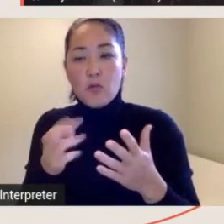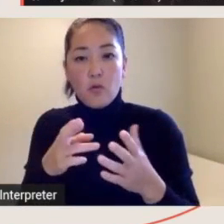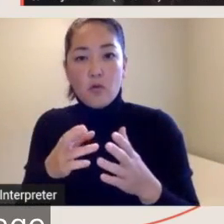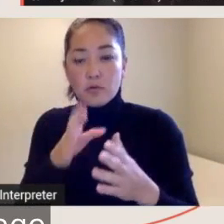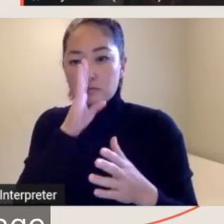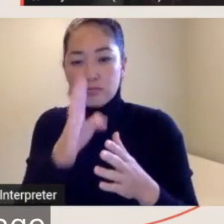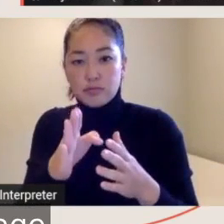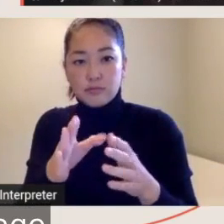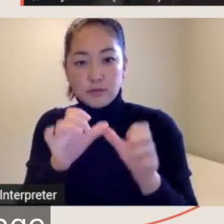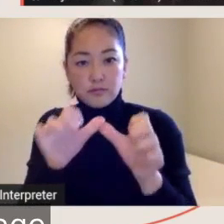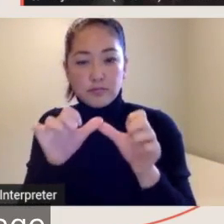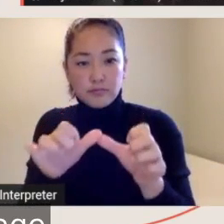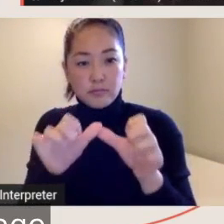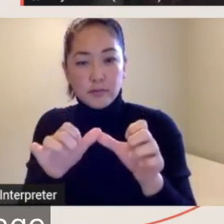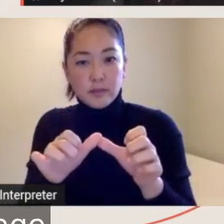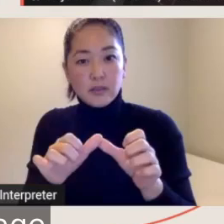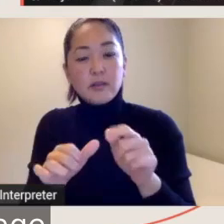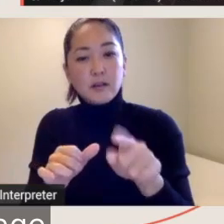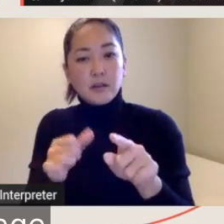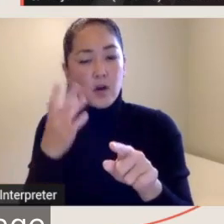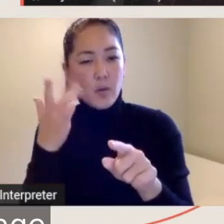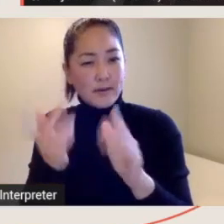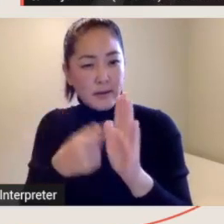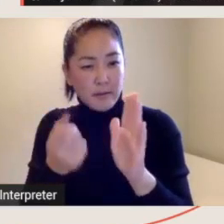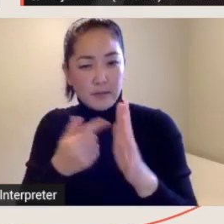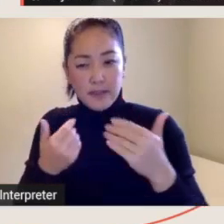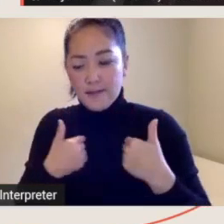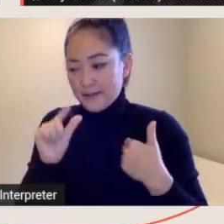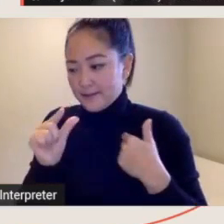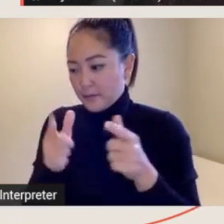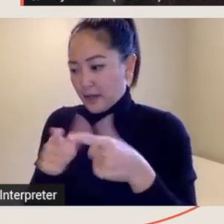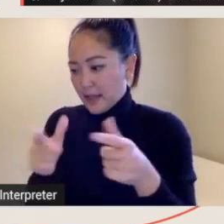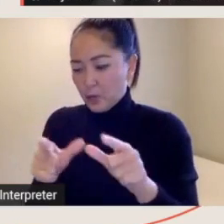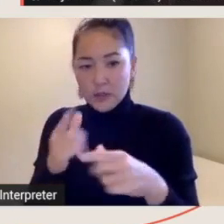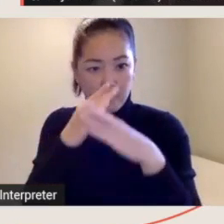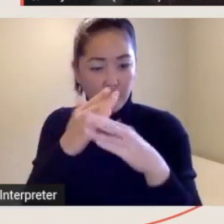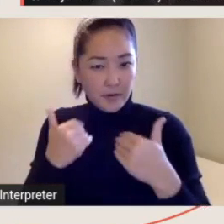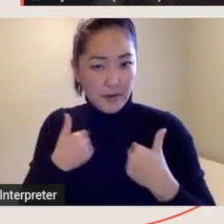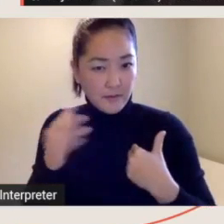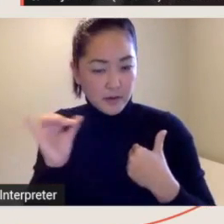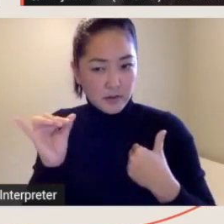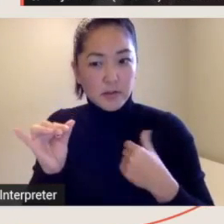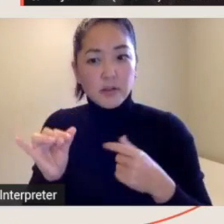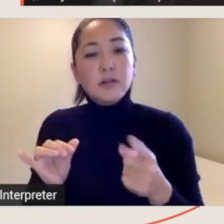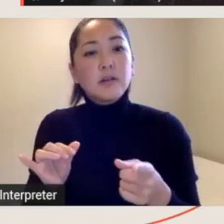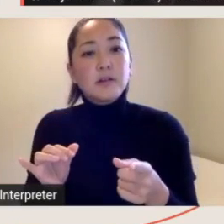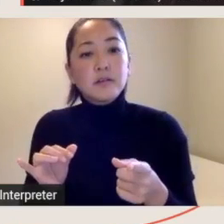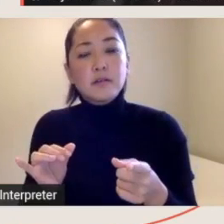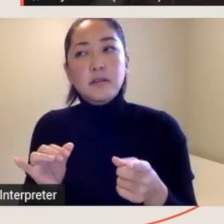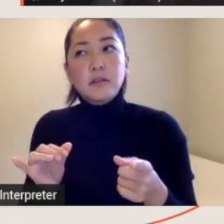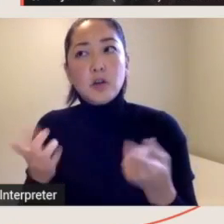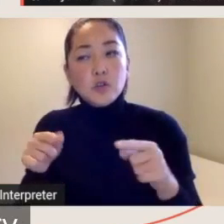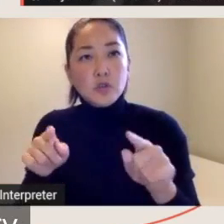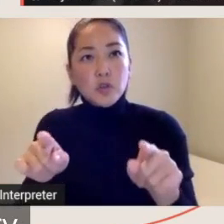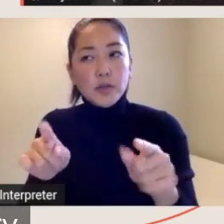Arya mentioned, there was a bit of a language barrier at some points. And then did you sort of like, during the